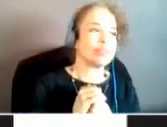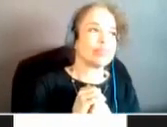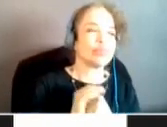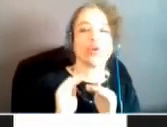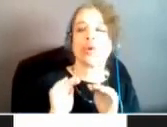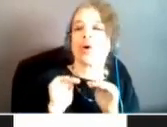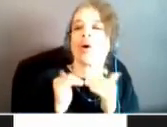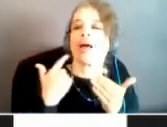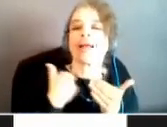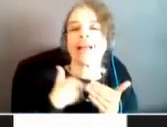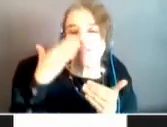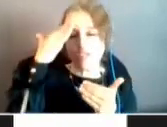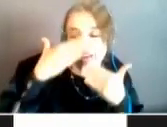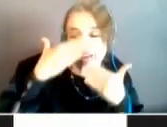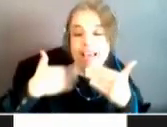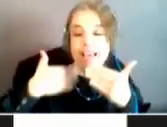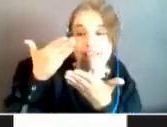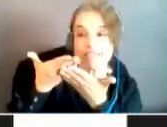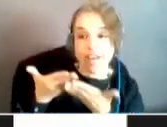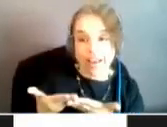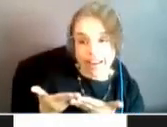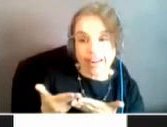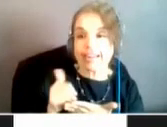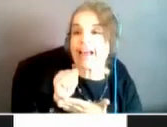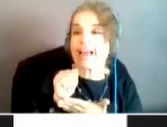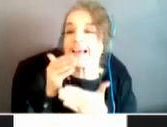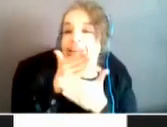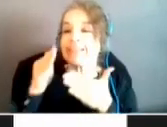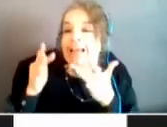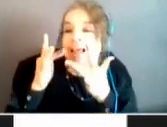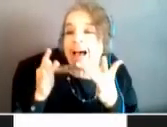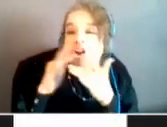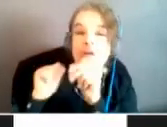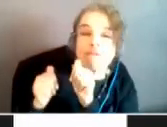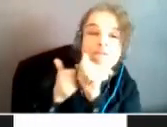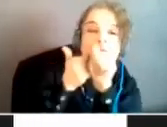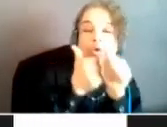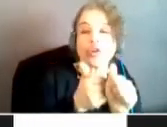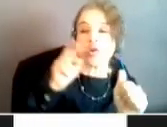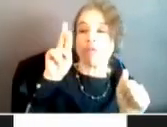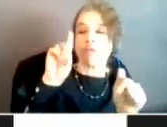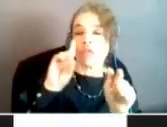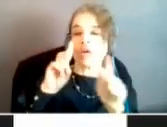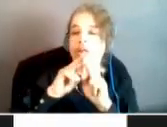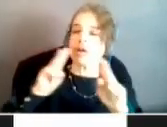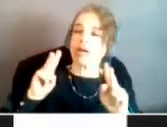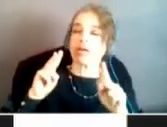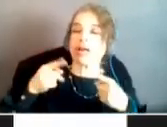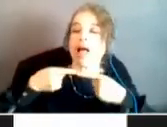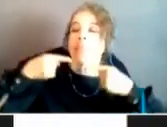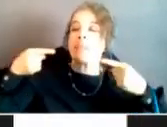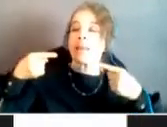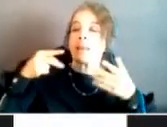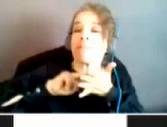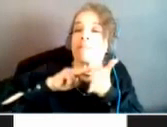how we can know ahead of the fact, the unending absence that follows the void, the very opposite of